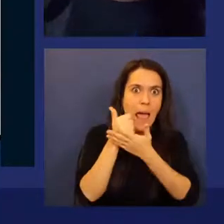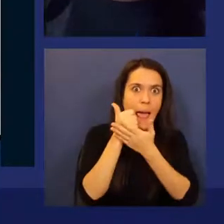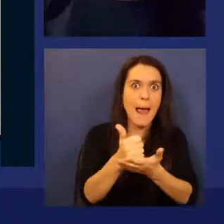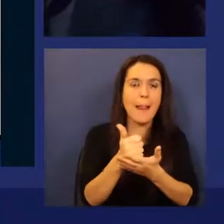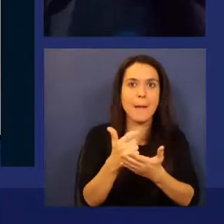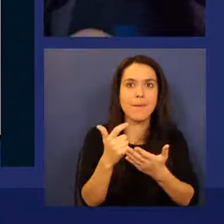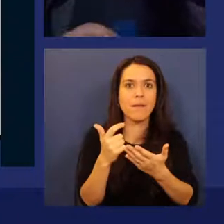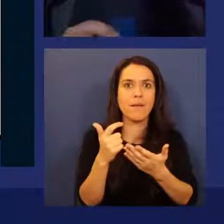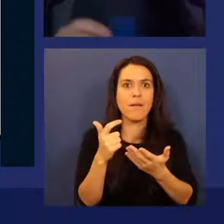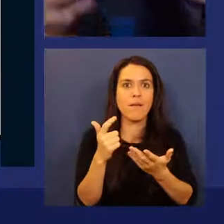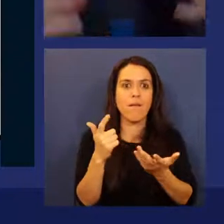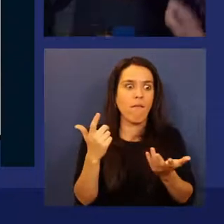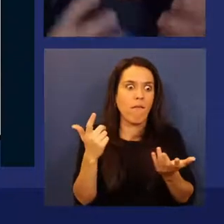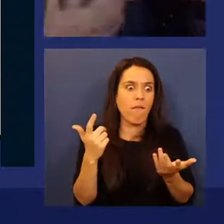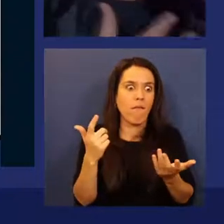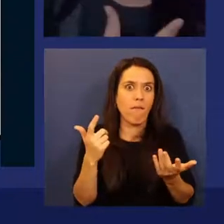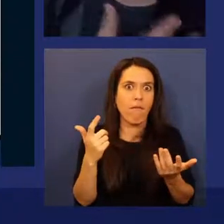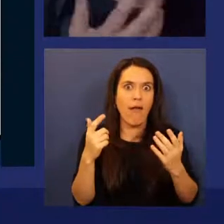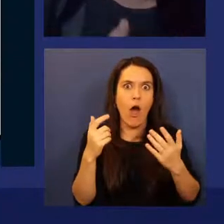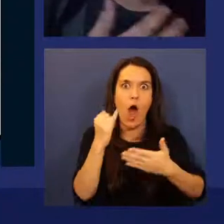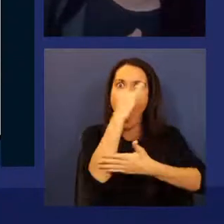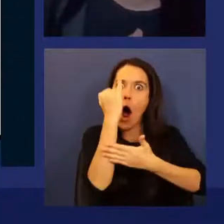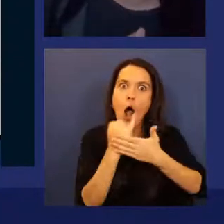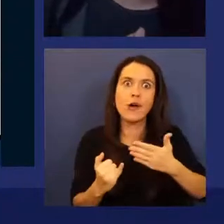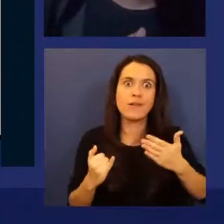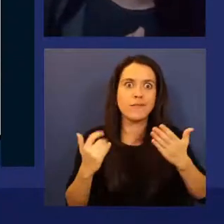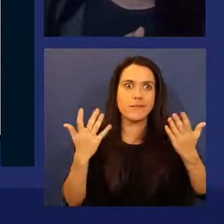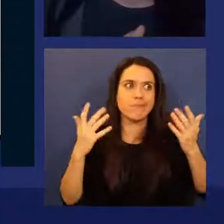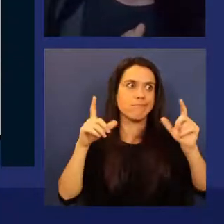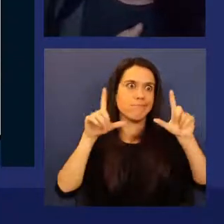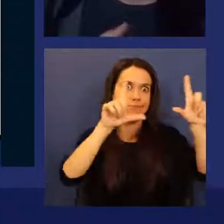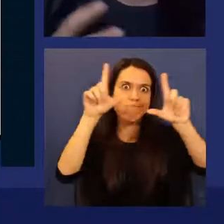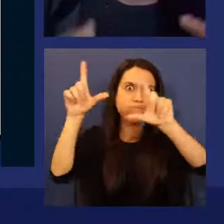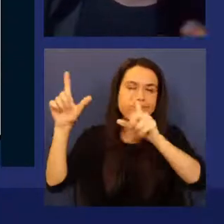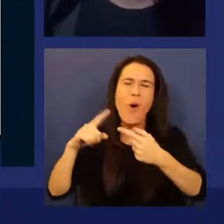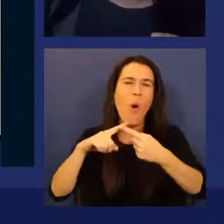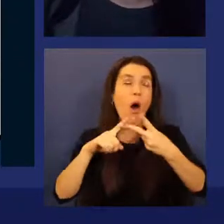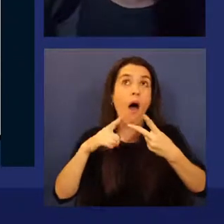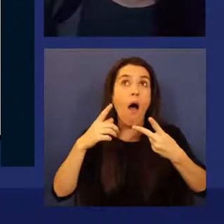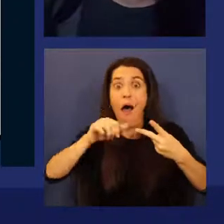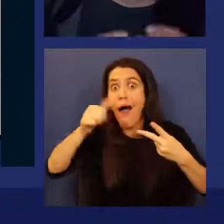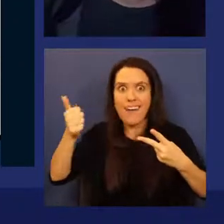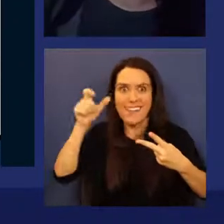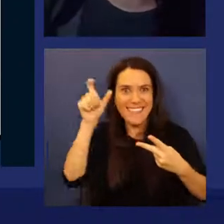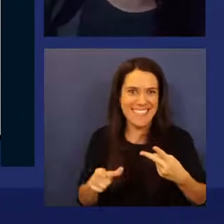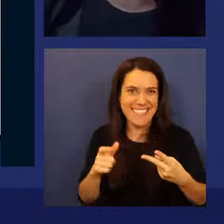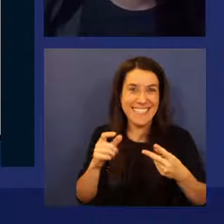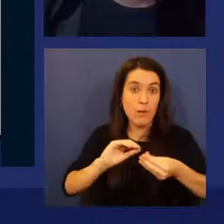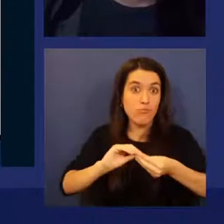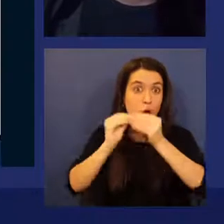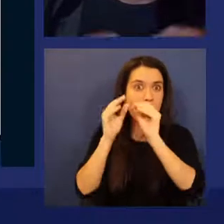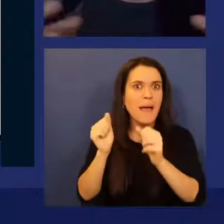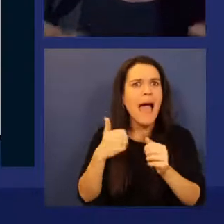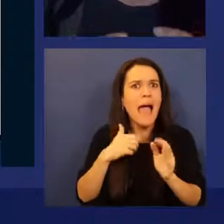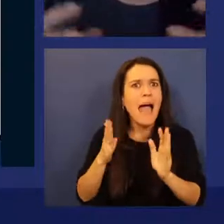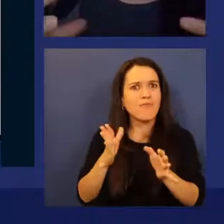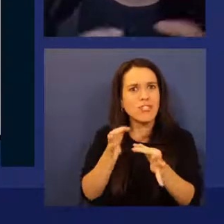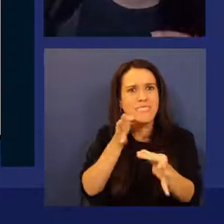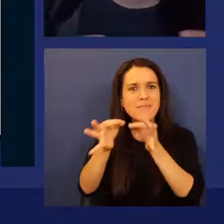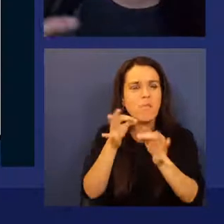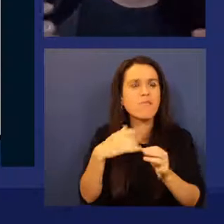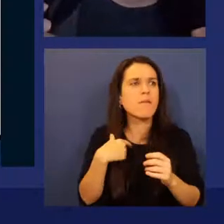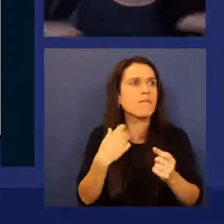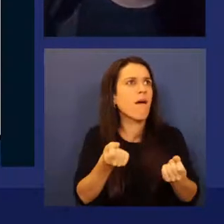curators at an art gallery, right? I'm trying to help them solve a problem that they have. And if I don't do it in a way that's explainable, it